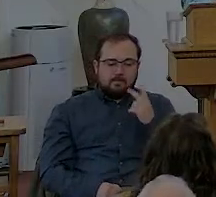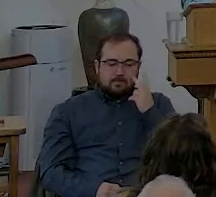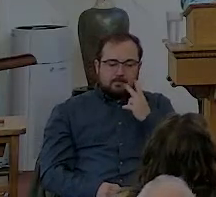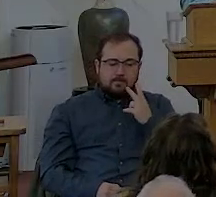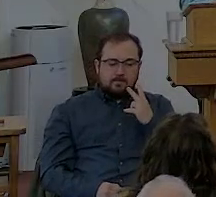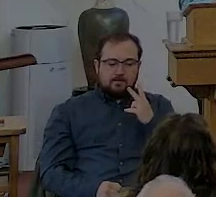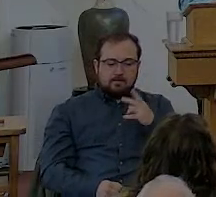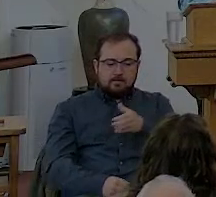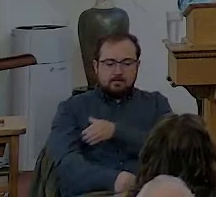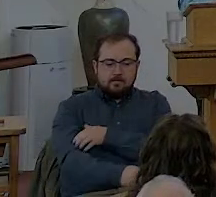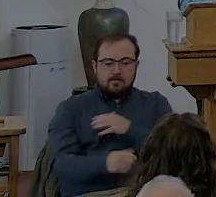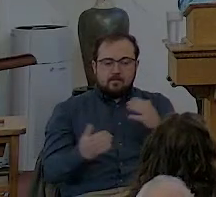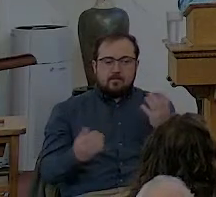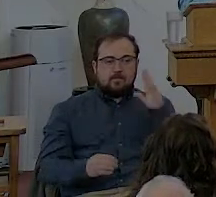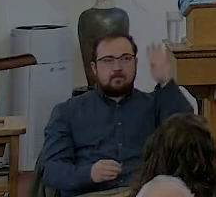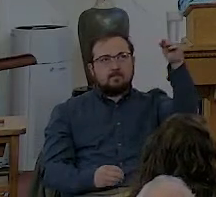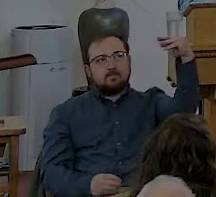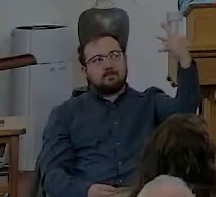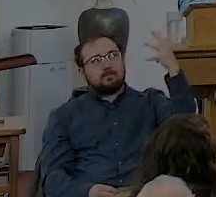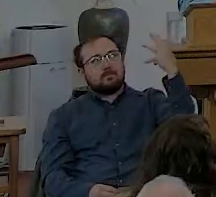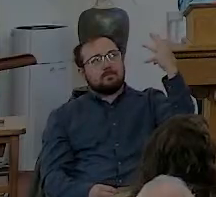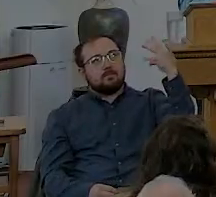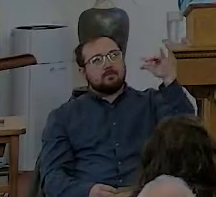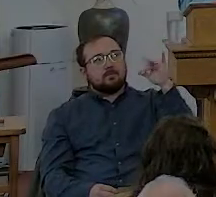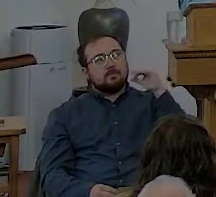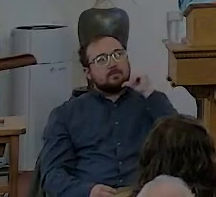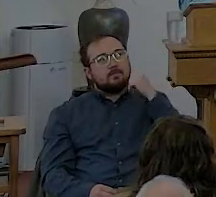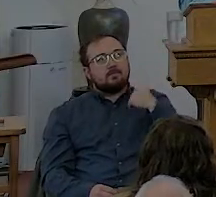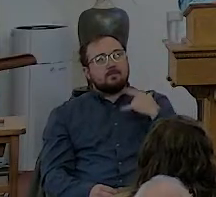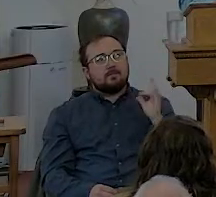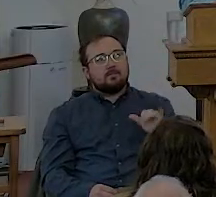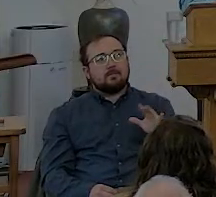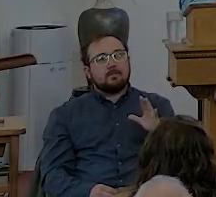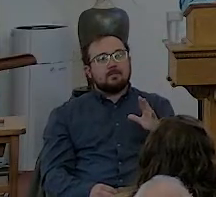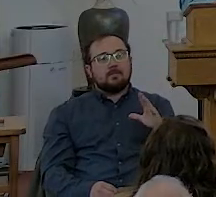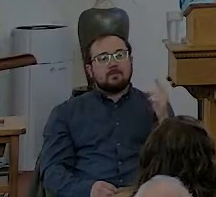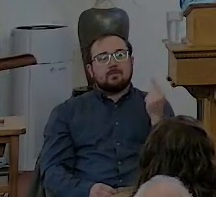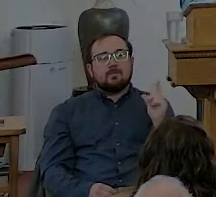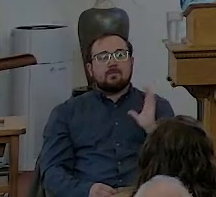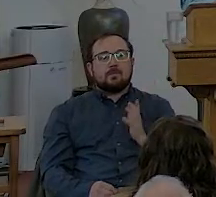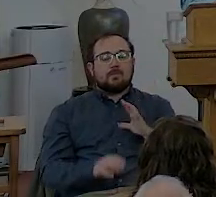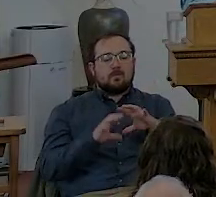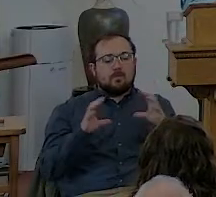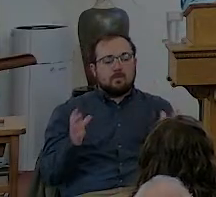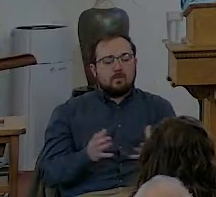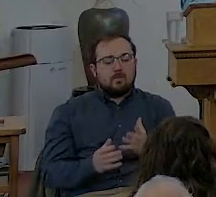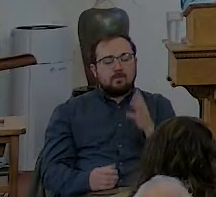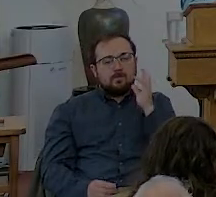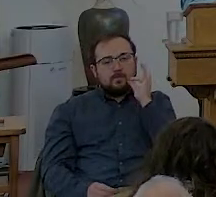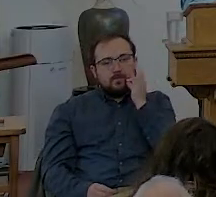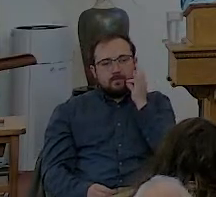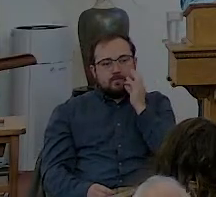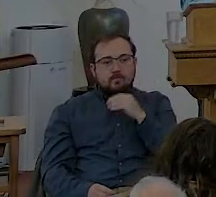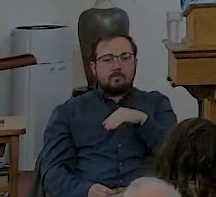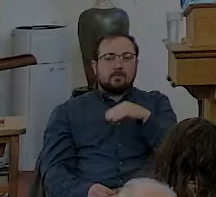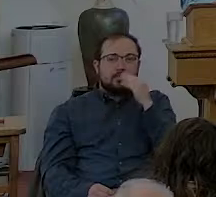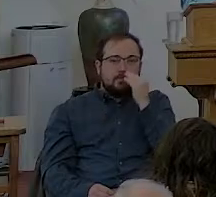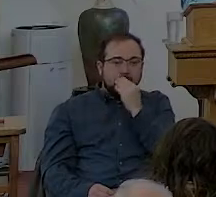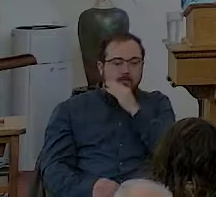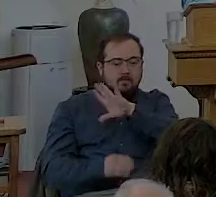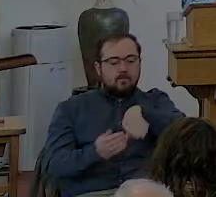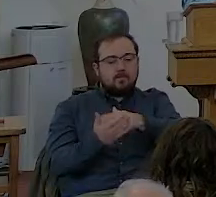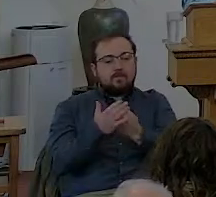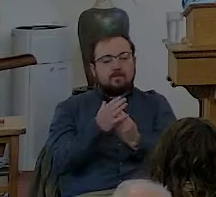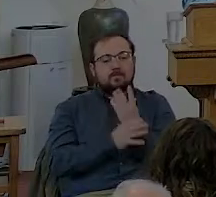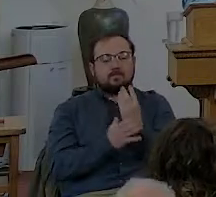sun. Without it, the greening of our world, the flowering and fruiting of all the plants would